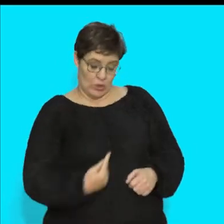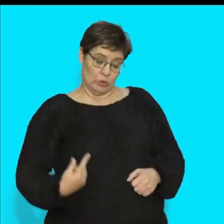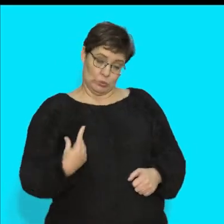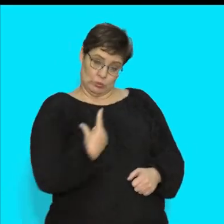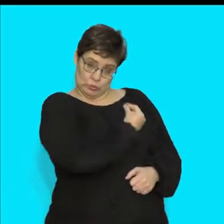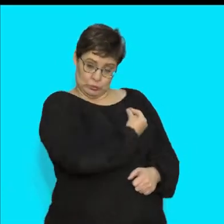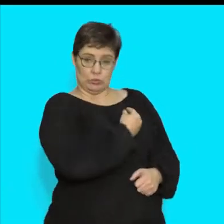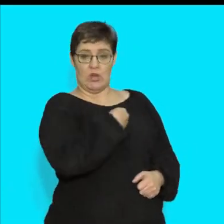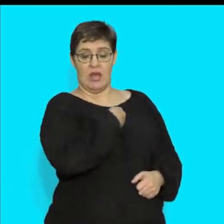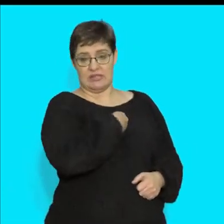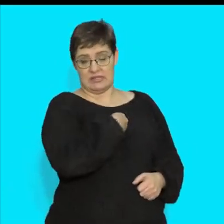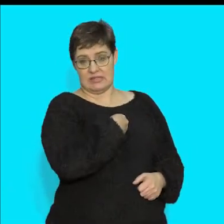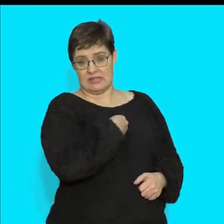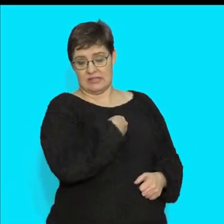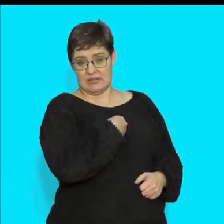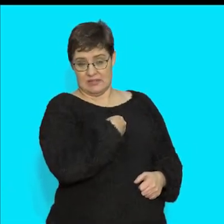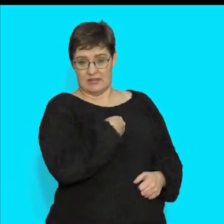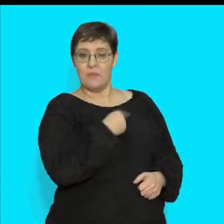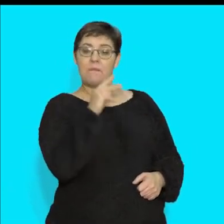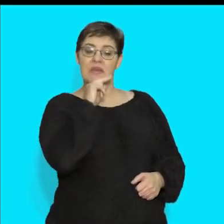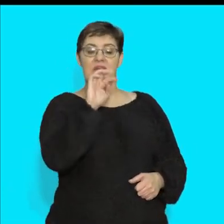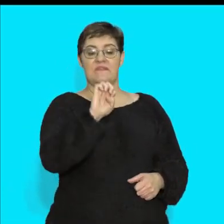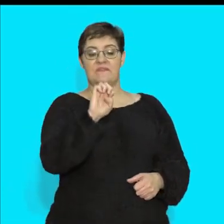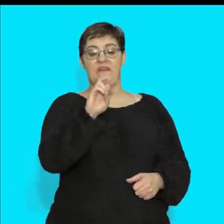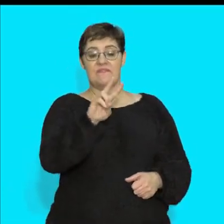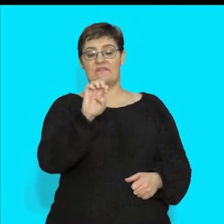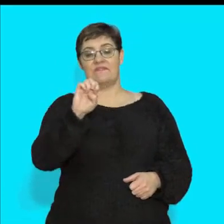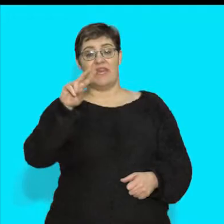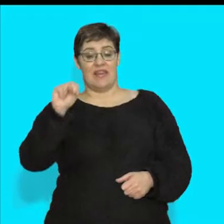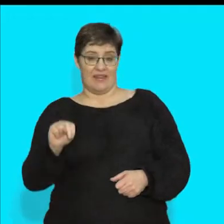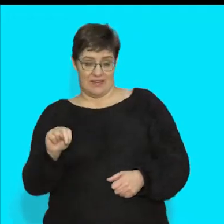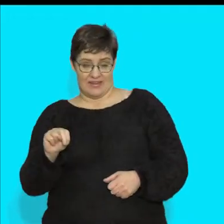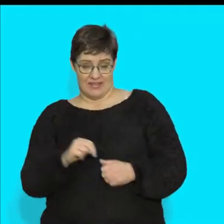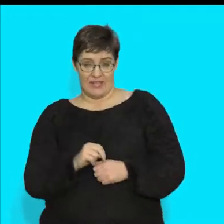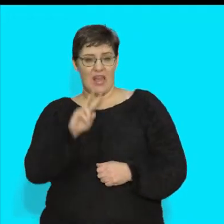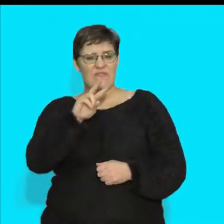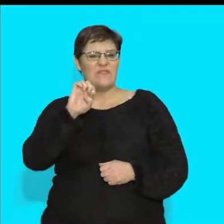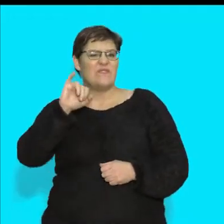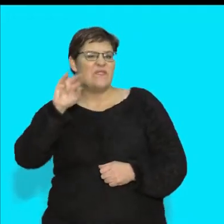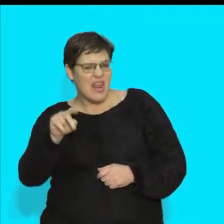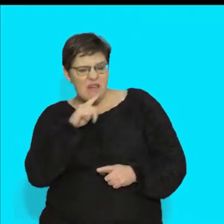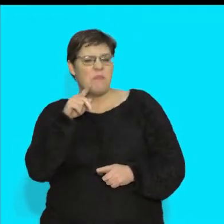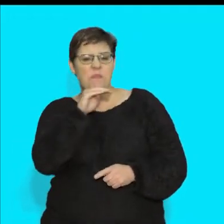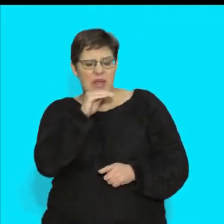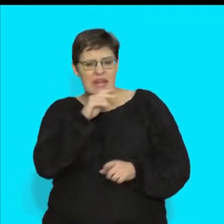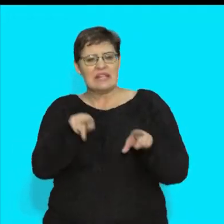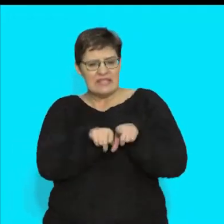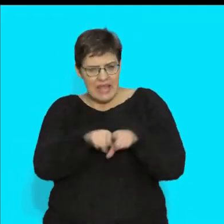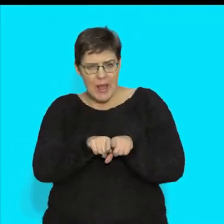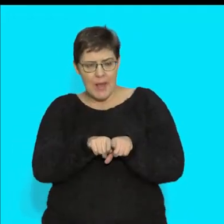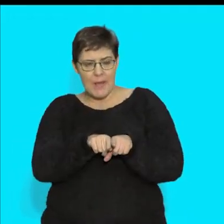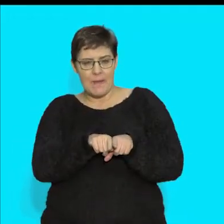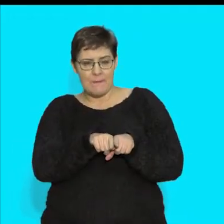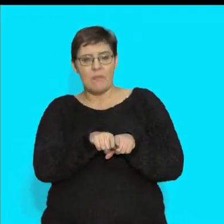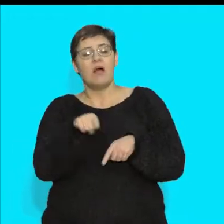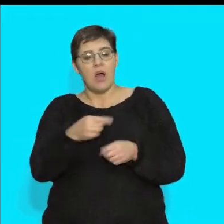to the heart is called a vein. Now again, all right, like the arteries,